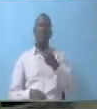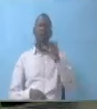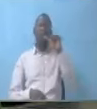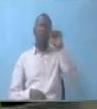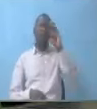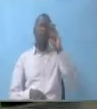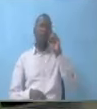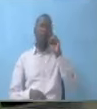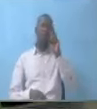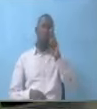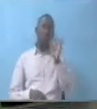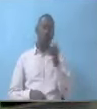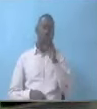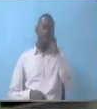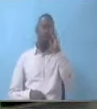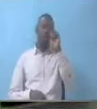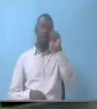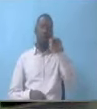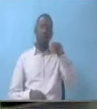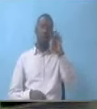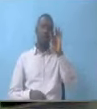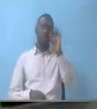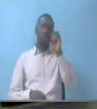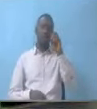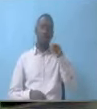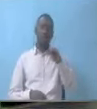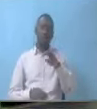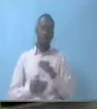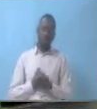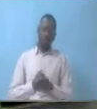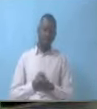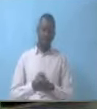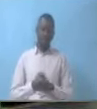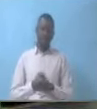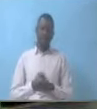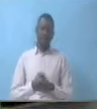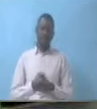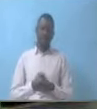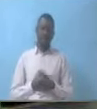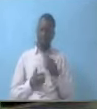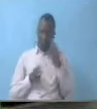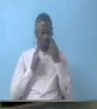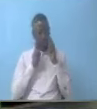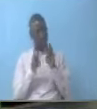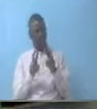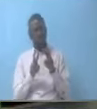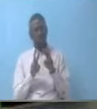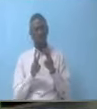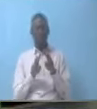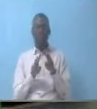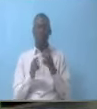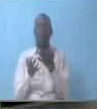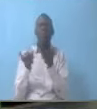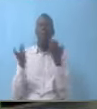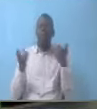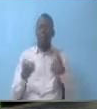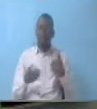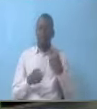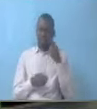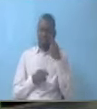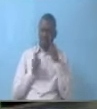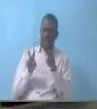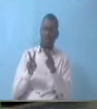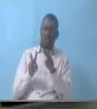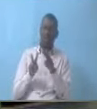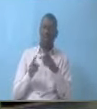time, to a lot of people, it looked like some people were deliberately targeted. Té dafa melni sax